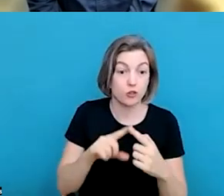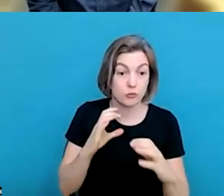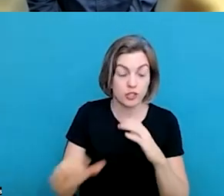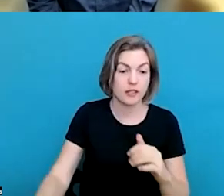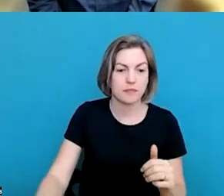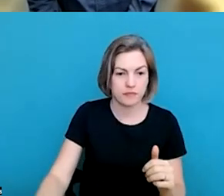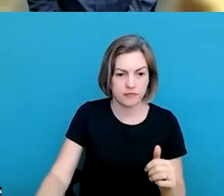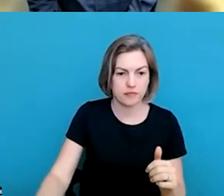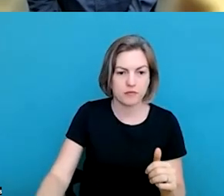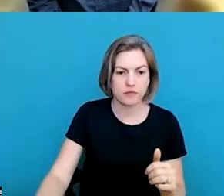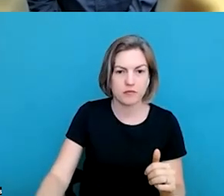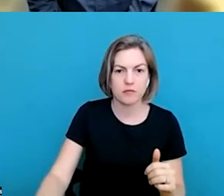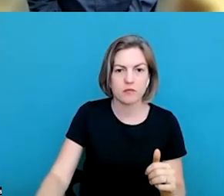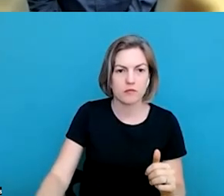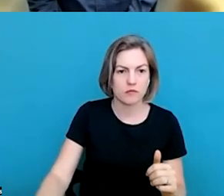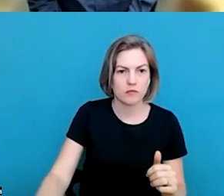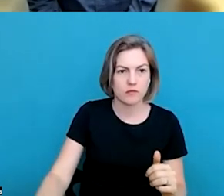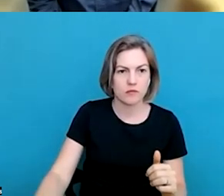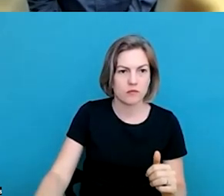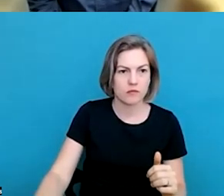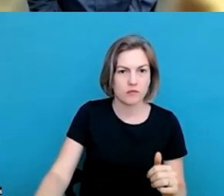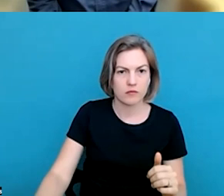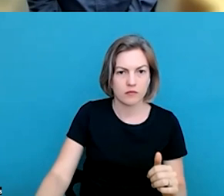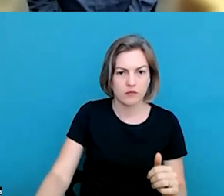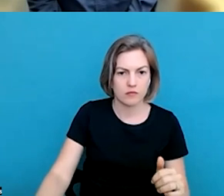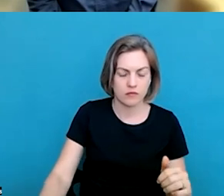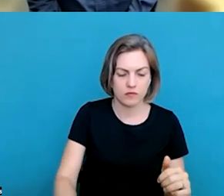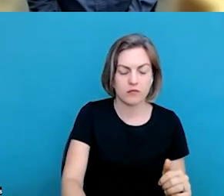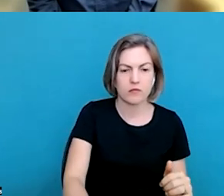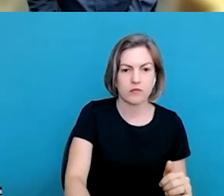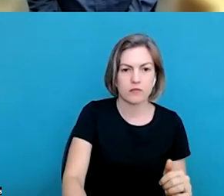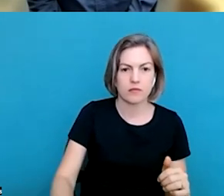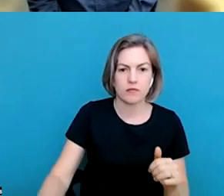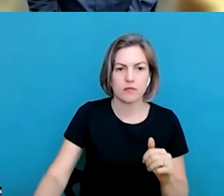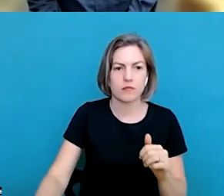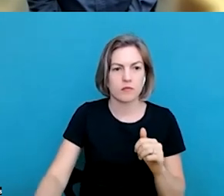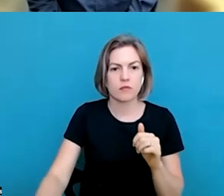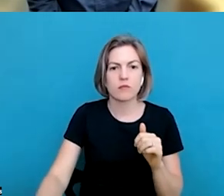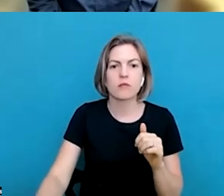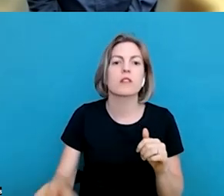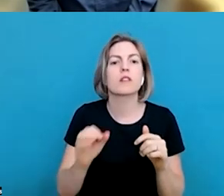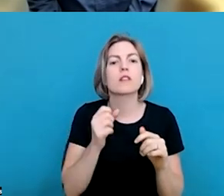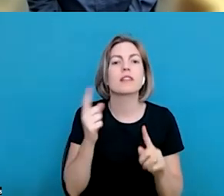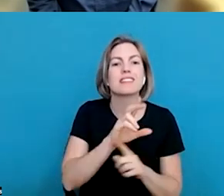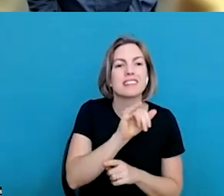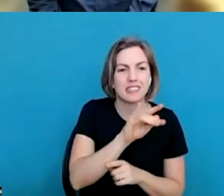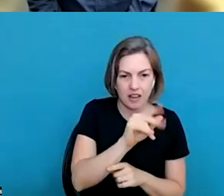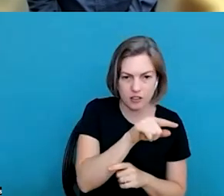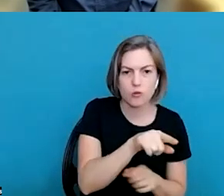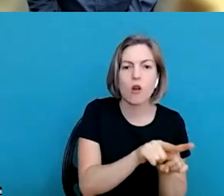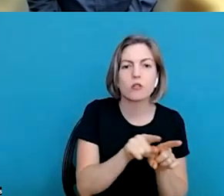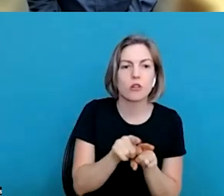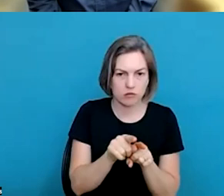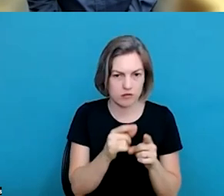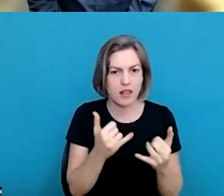the table. So you can add to, expand on your comments. And Sina, you also have, you now